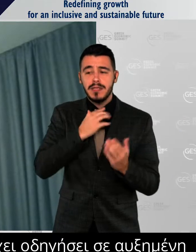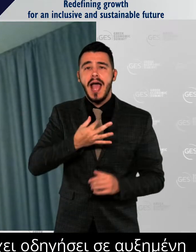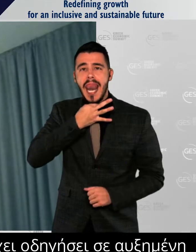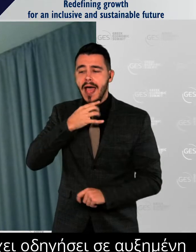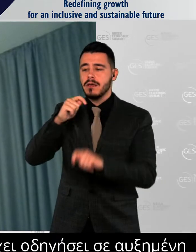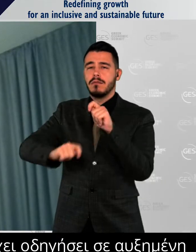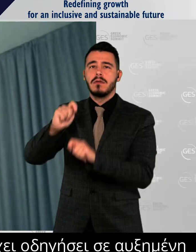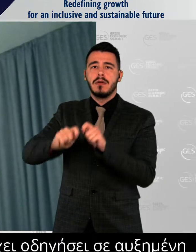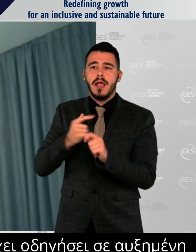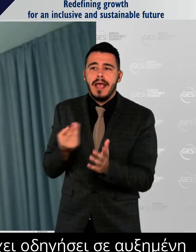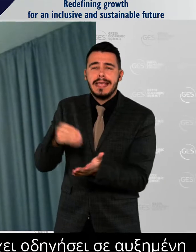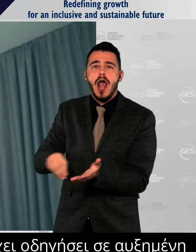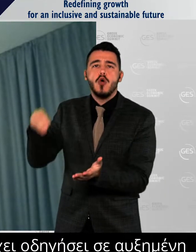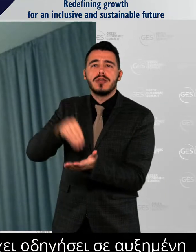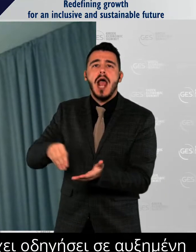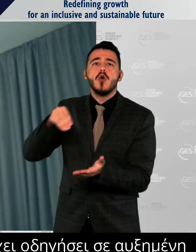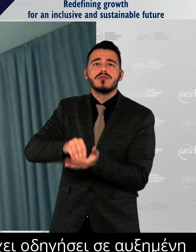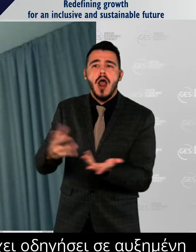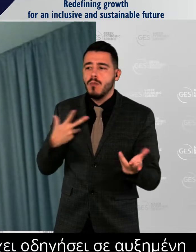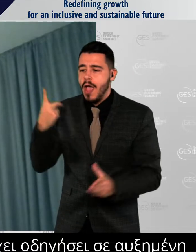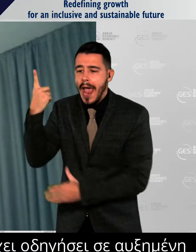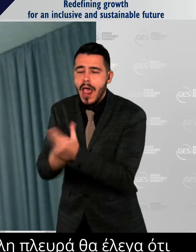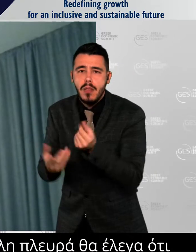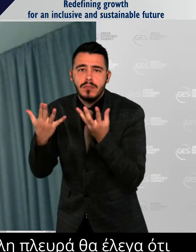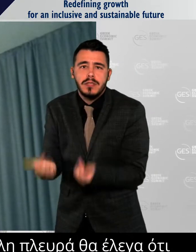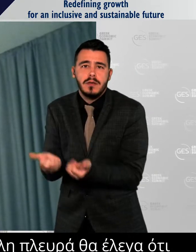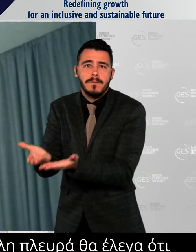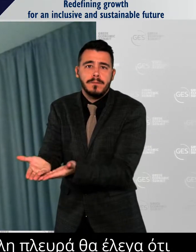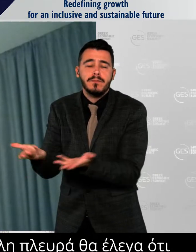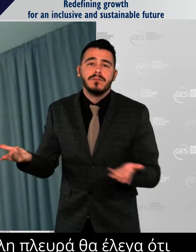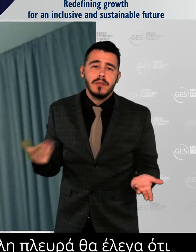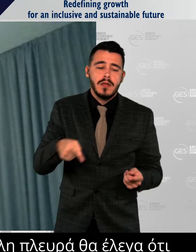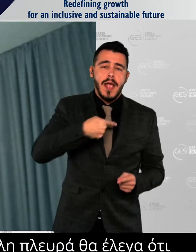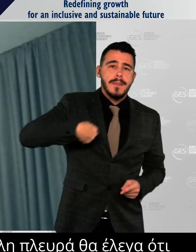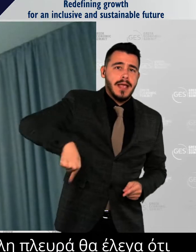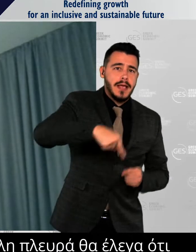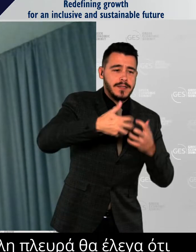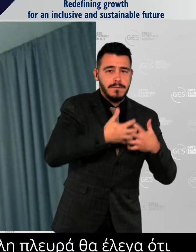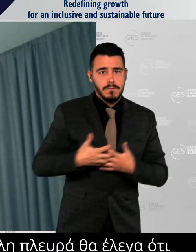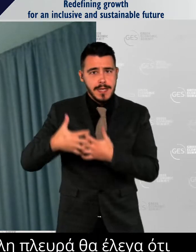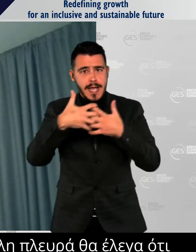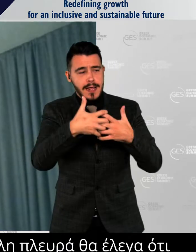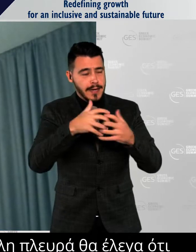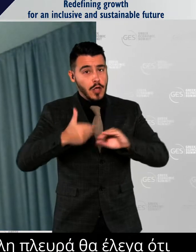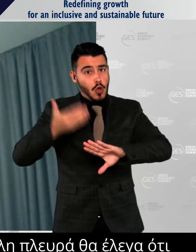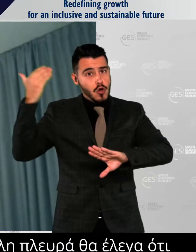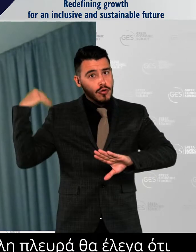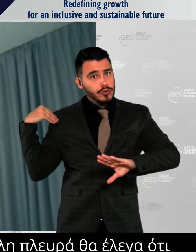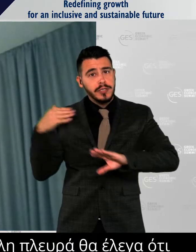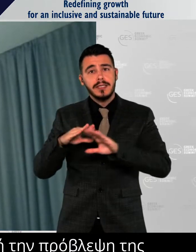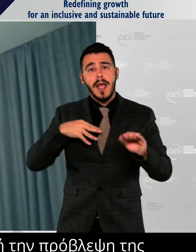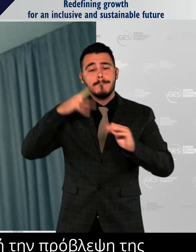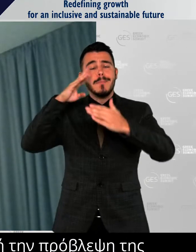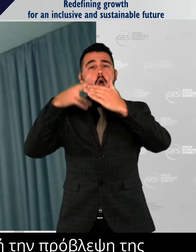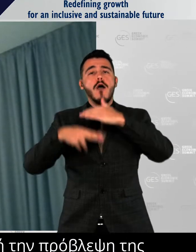have been conservative in forecasting the success of digital during the pandemic. And the third,